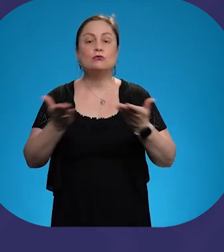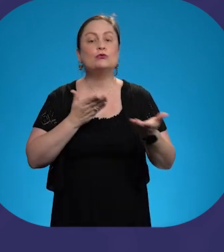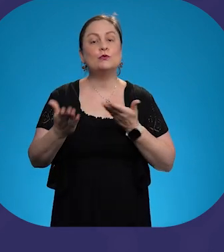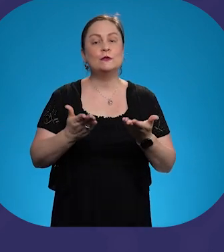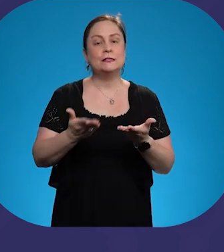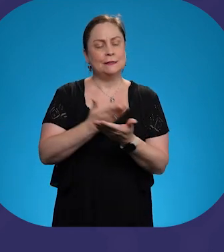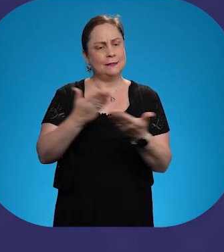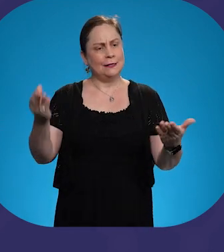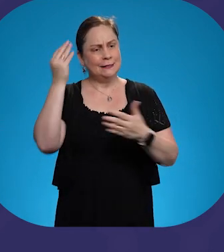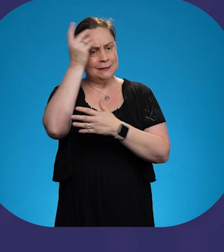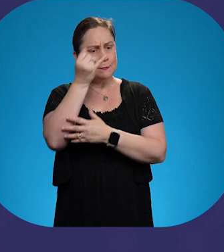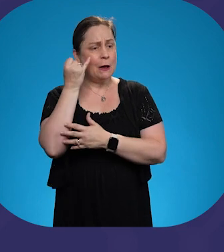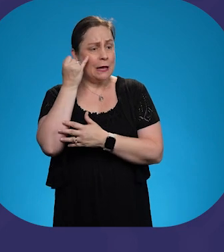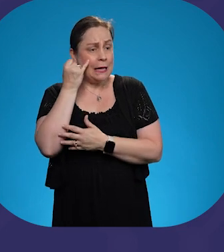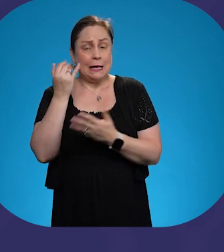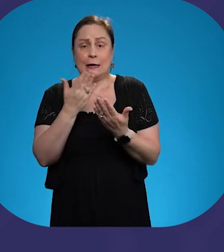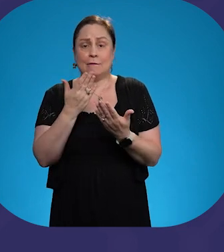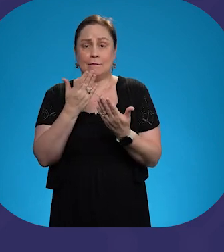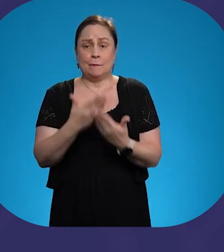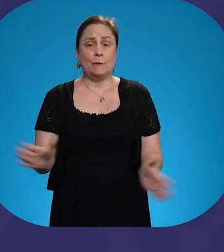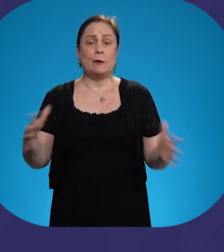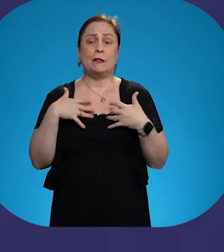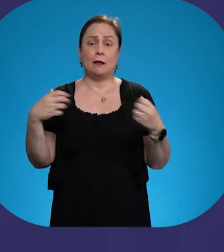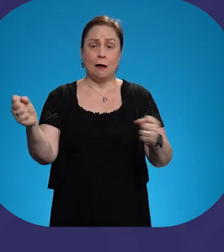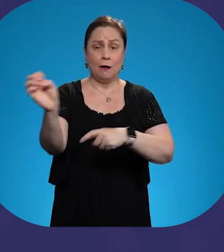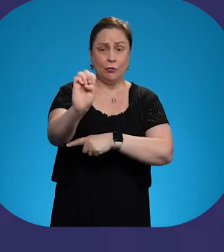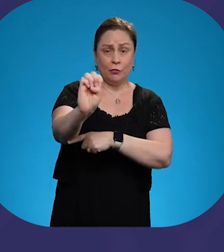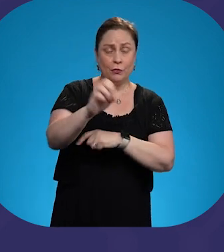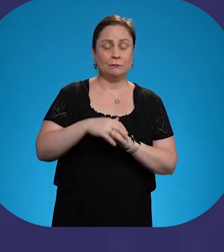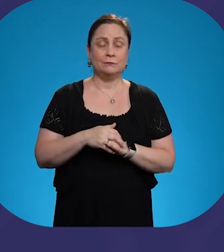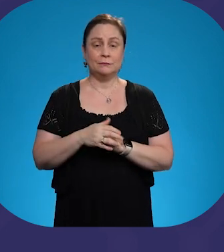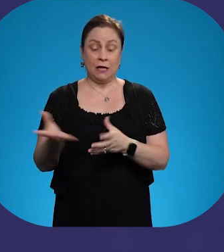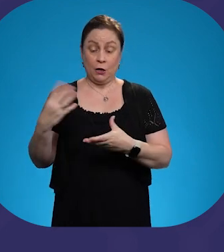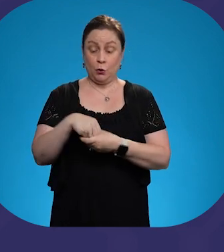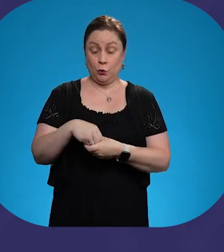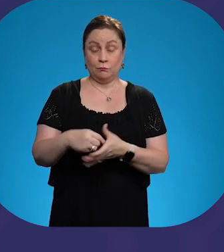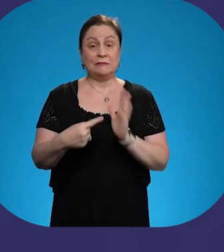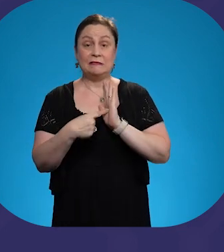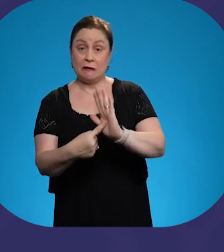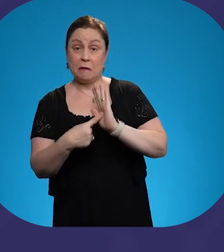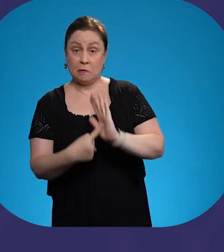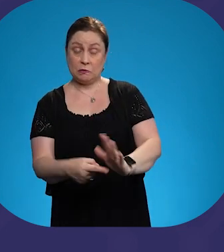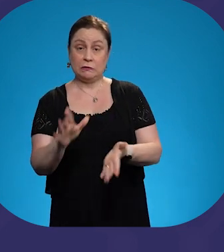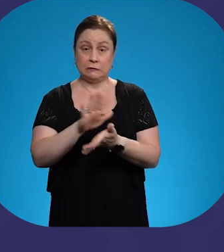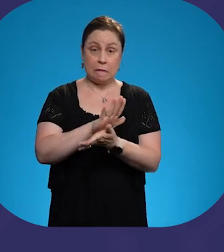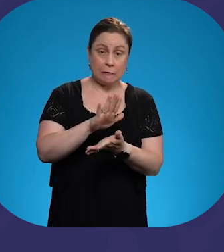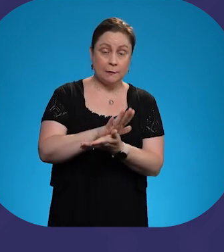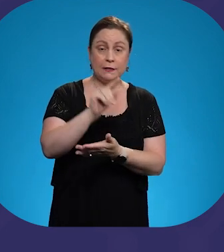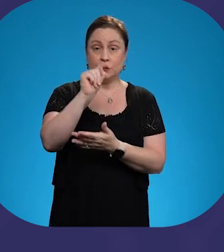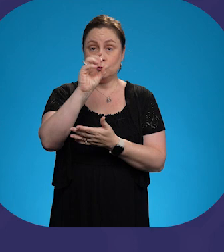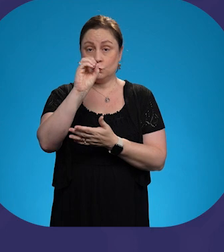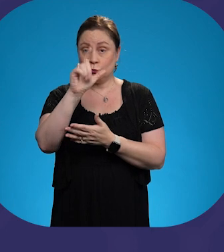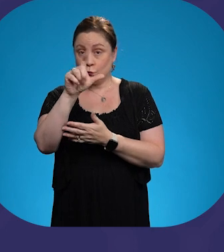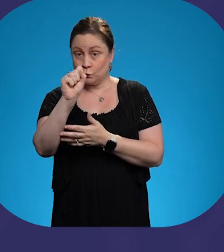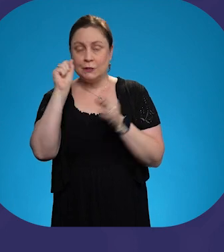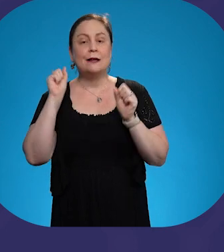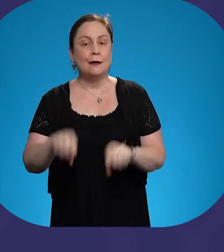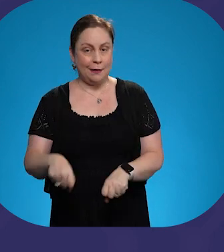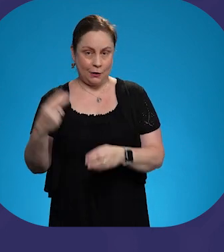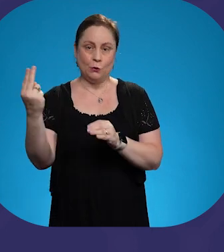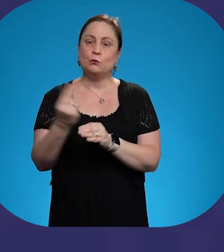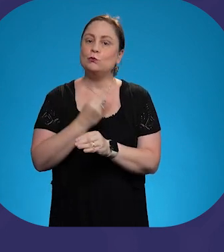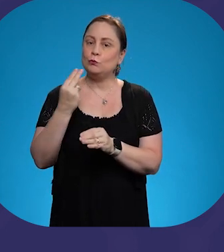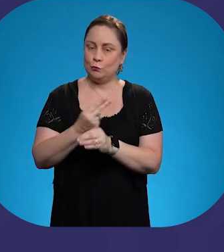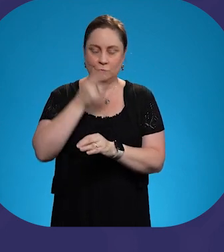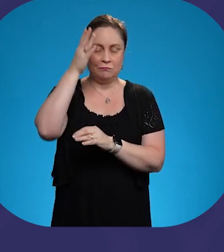and things to think about during a public health emergency. This includes examples of documents and tools